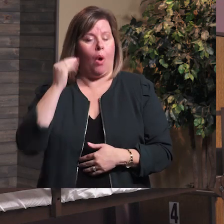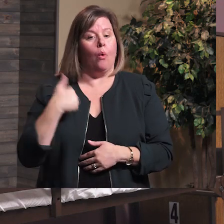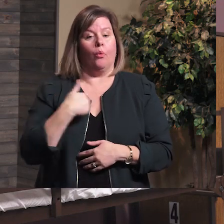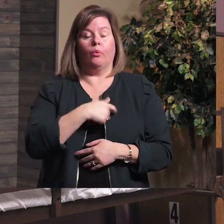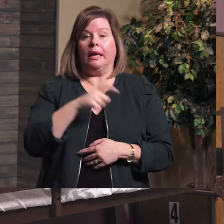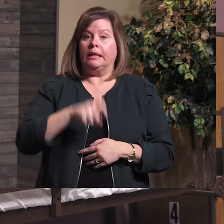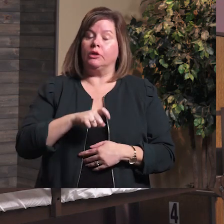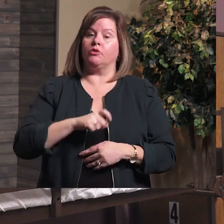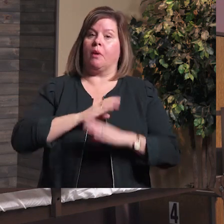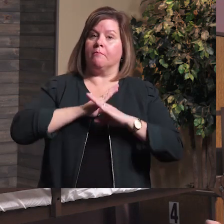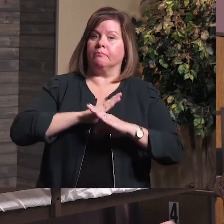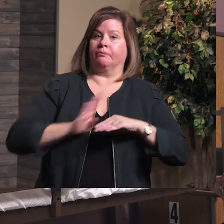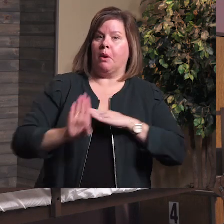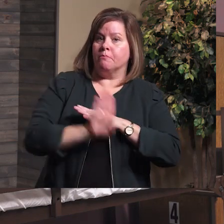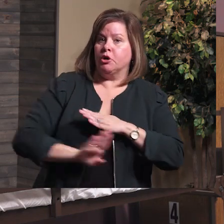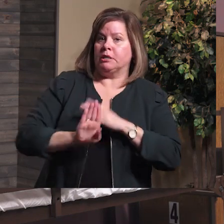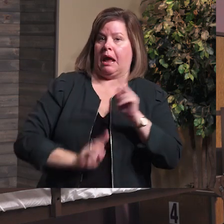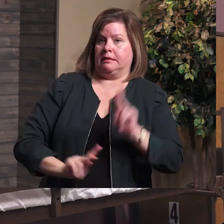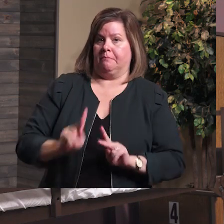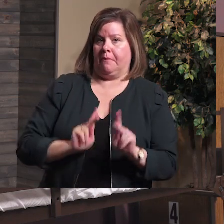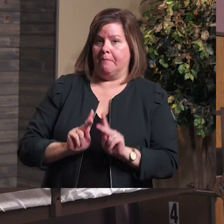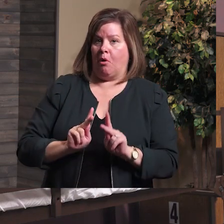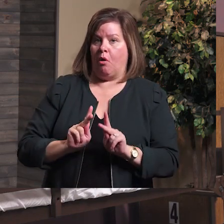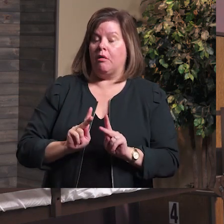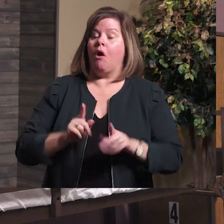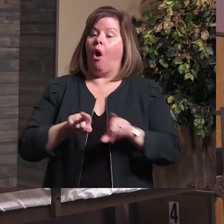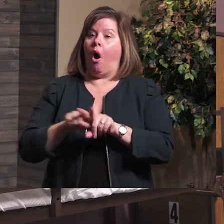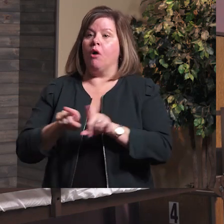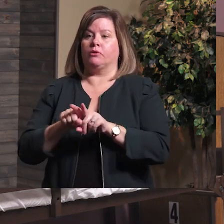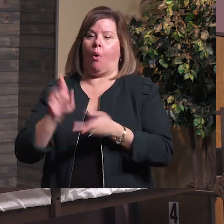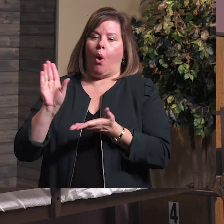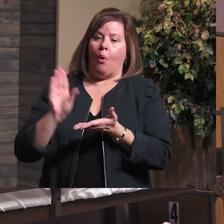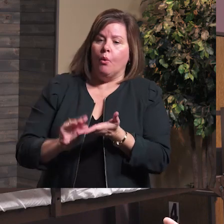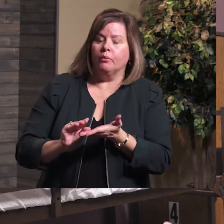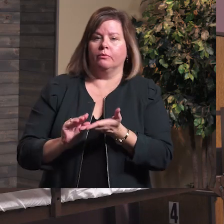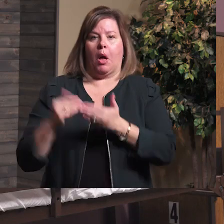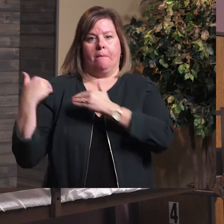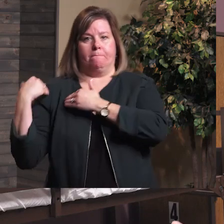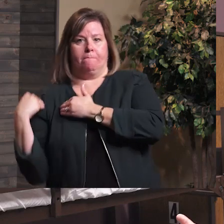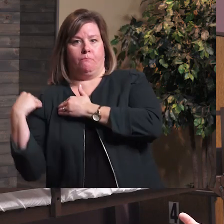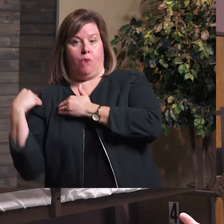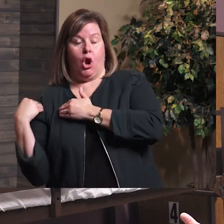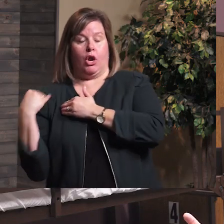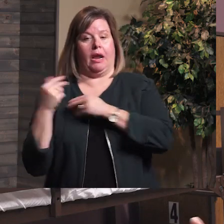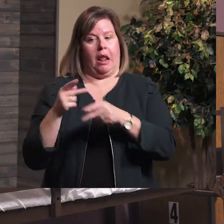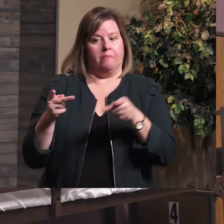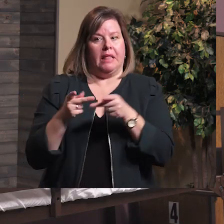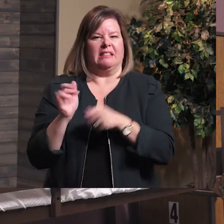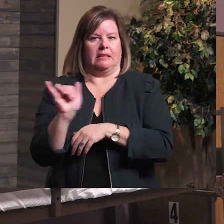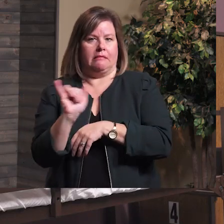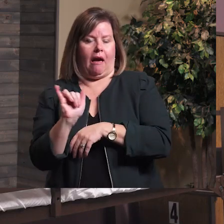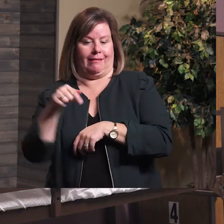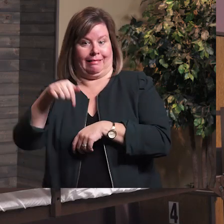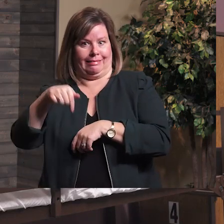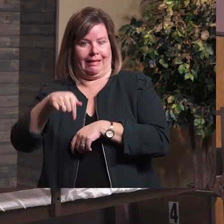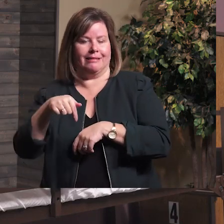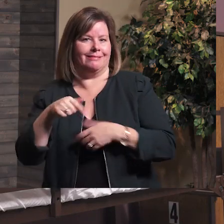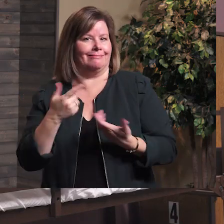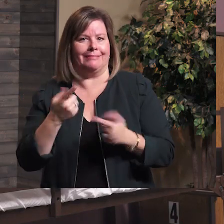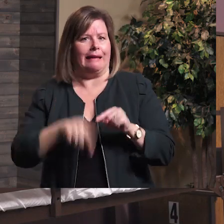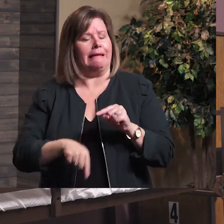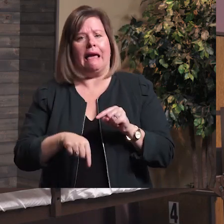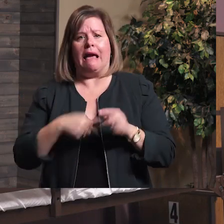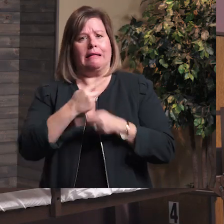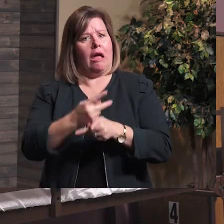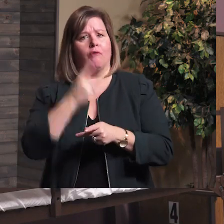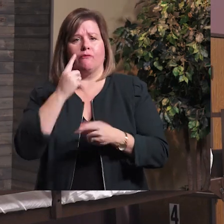that we can protect people and we can minimize the burden on places like this that are so slim in their capacity to